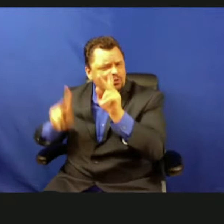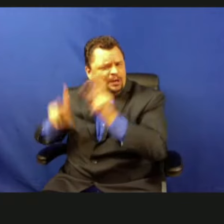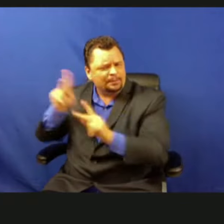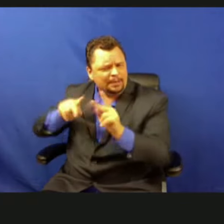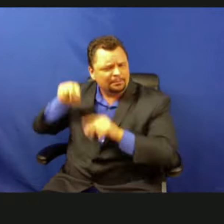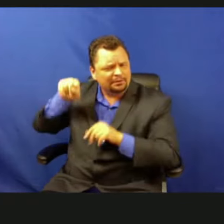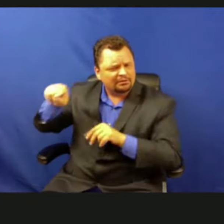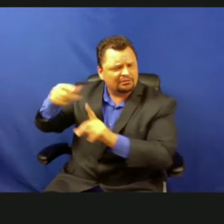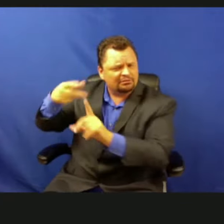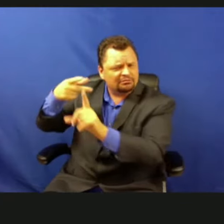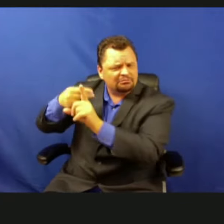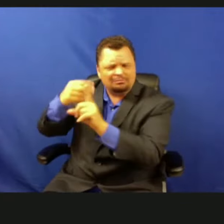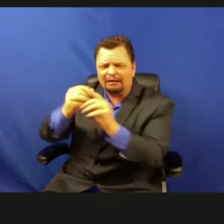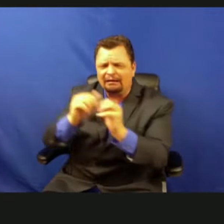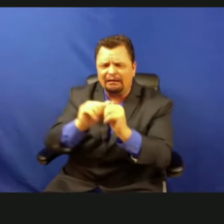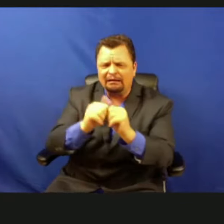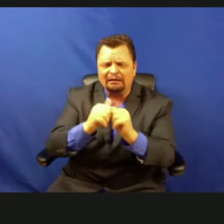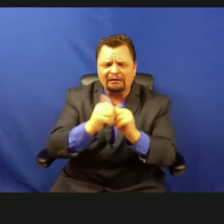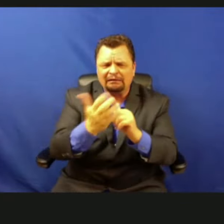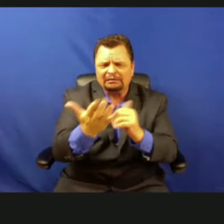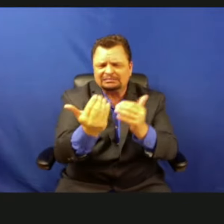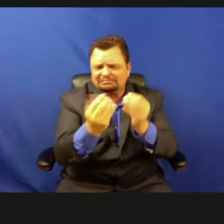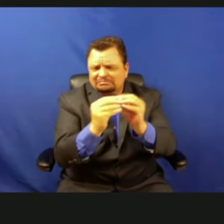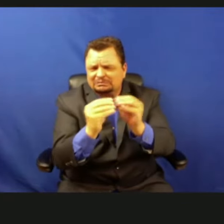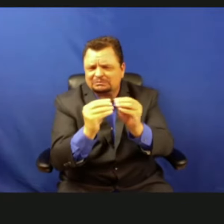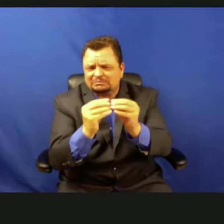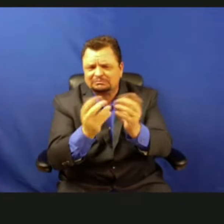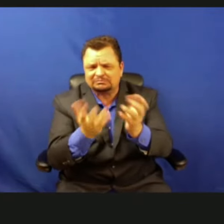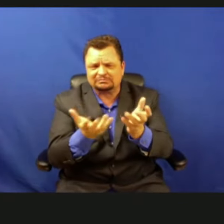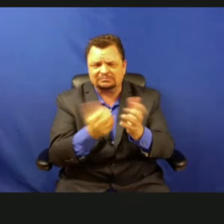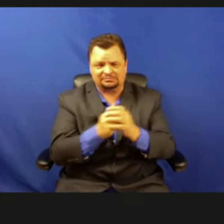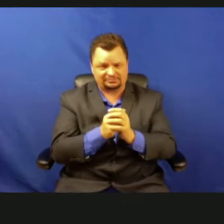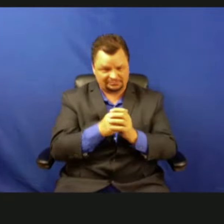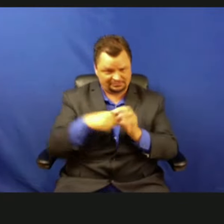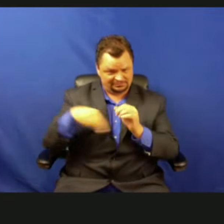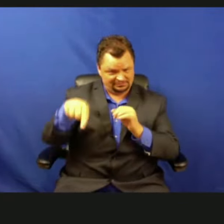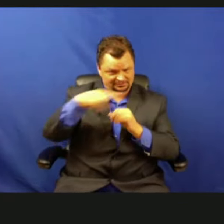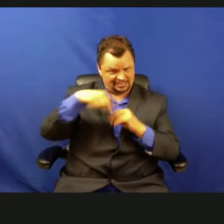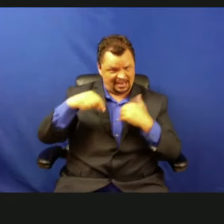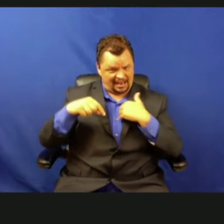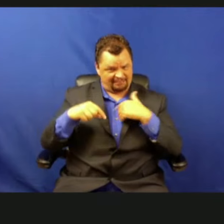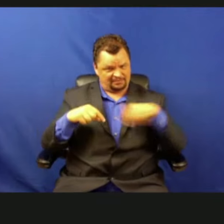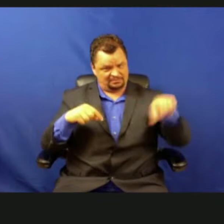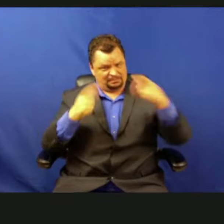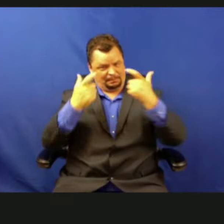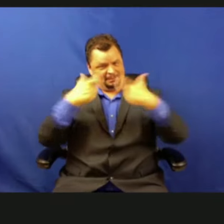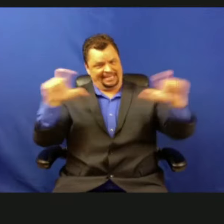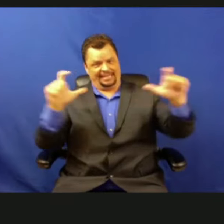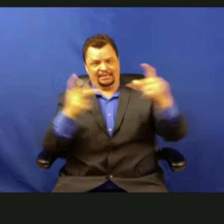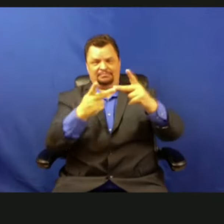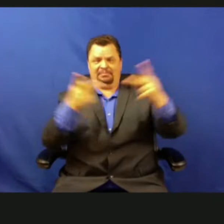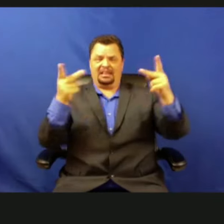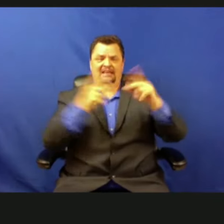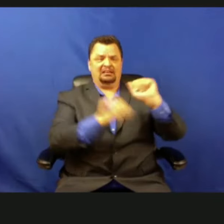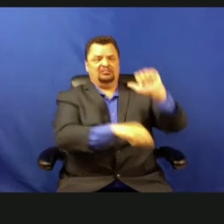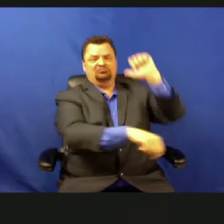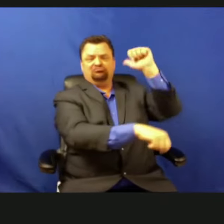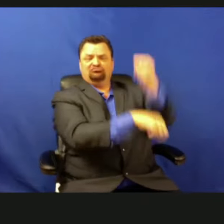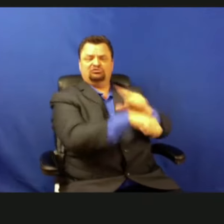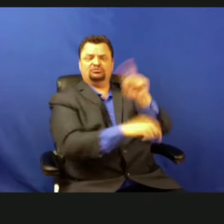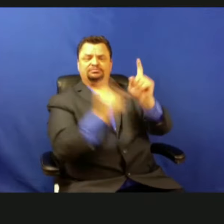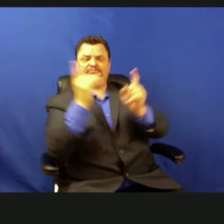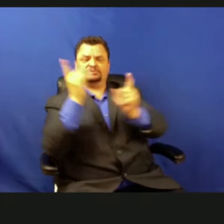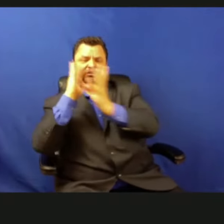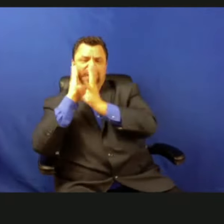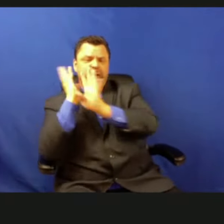those, kind of mass vaccination sites that were a bigger feature earlier in this? Yeah, that's a great question. So